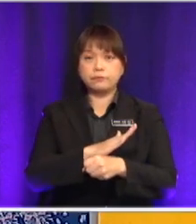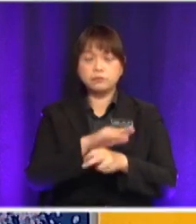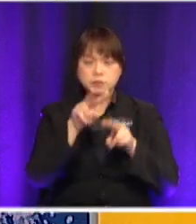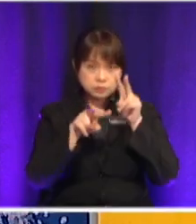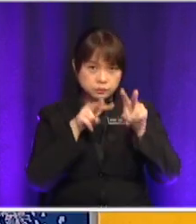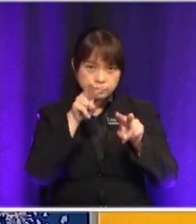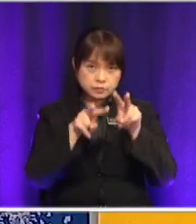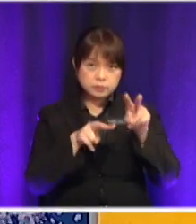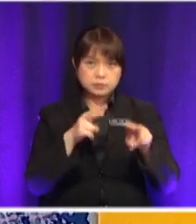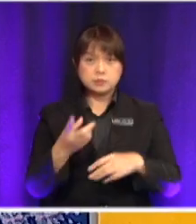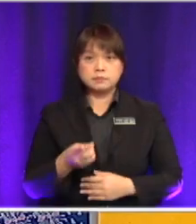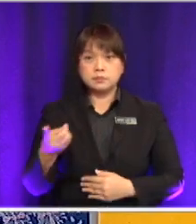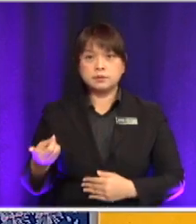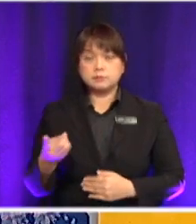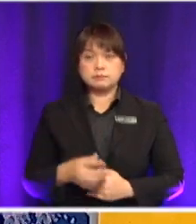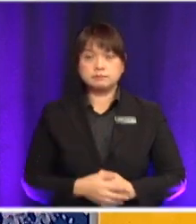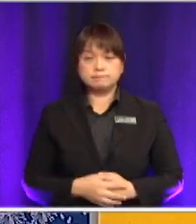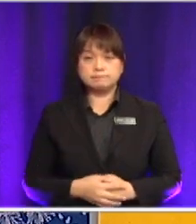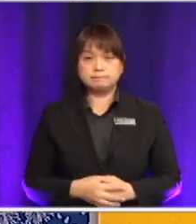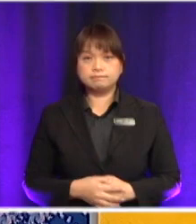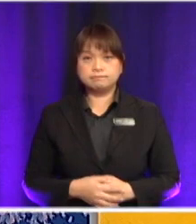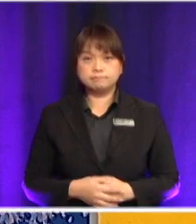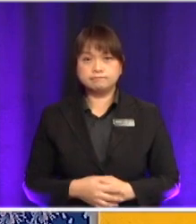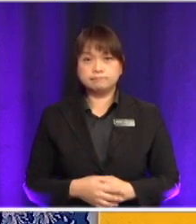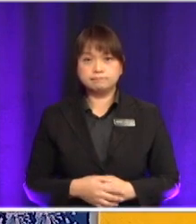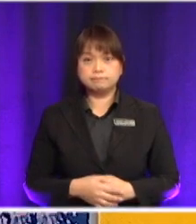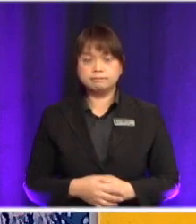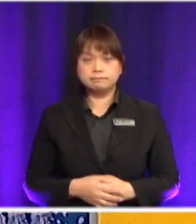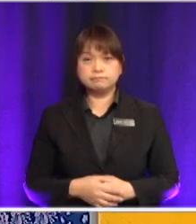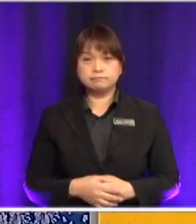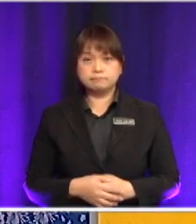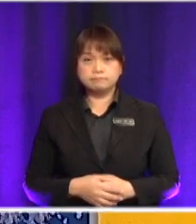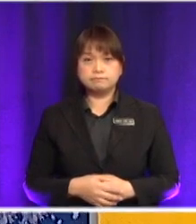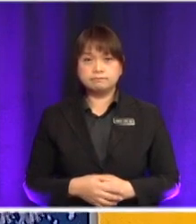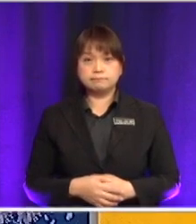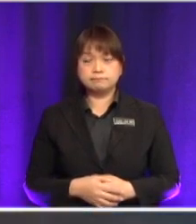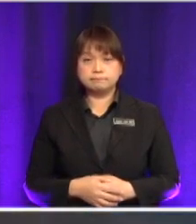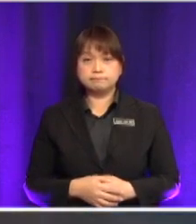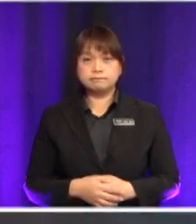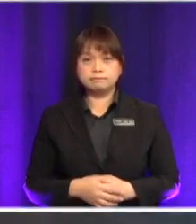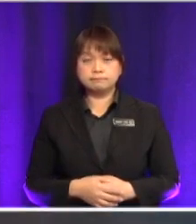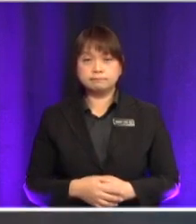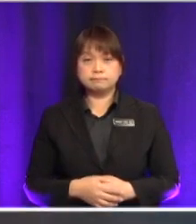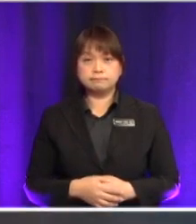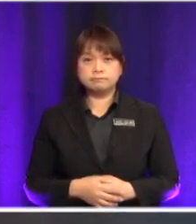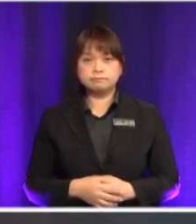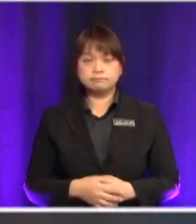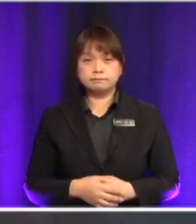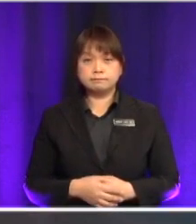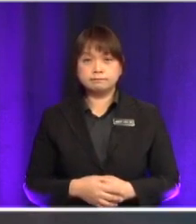really high, like what Duffy mentioned just now. All right. Okay. All right. Last but not least, let's have